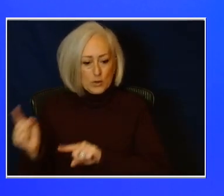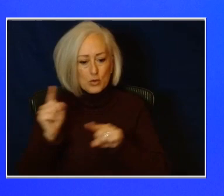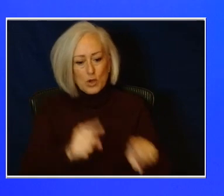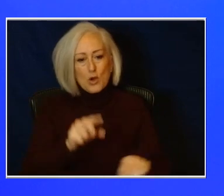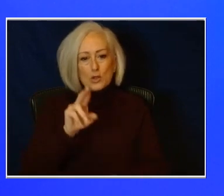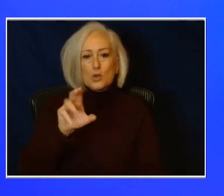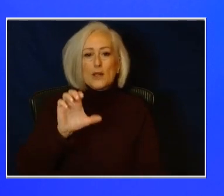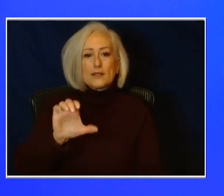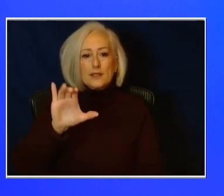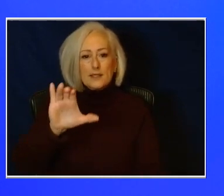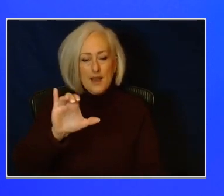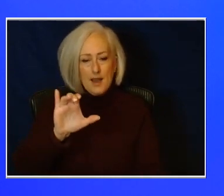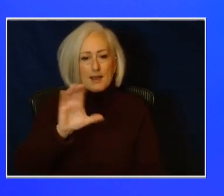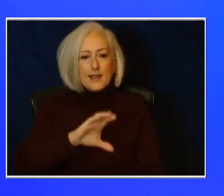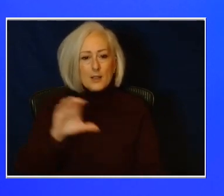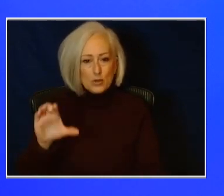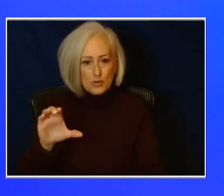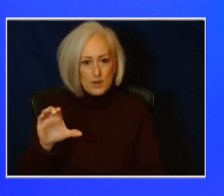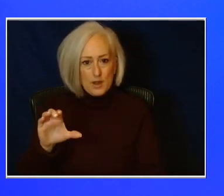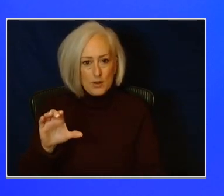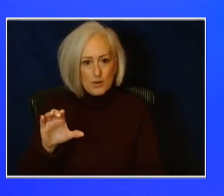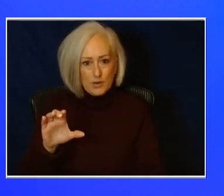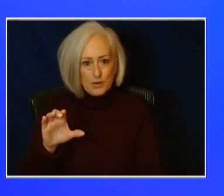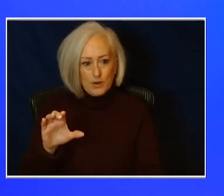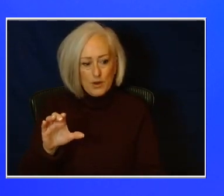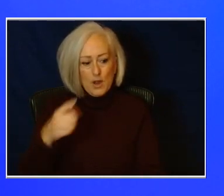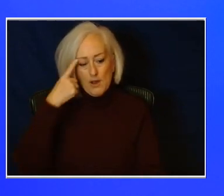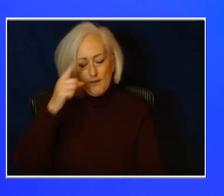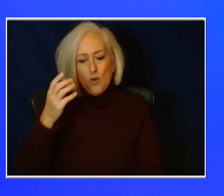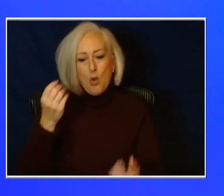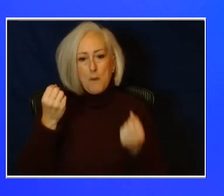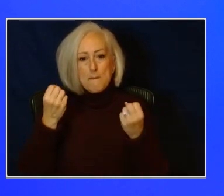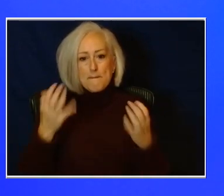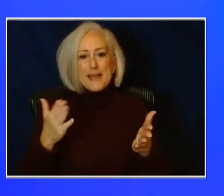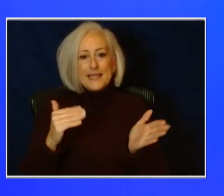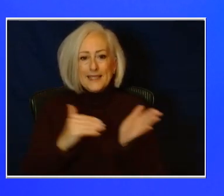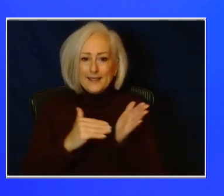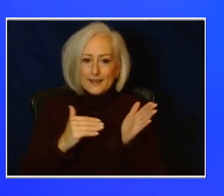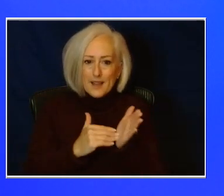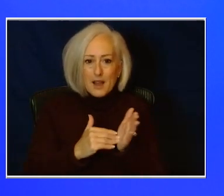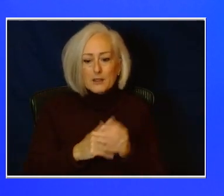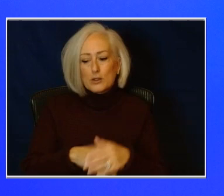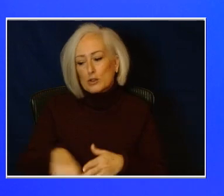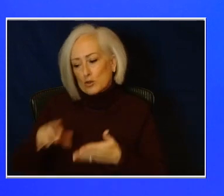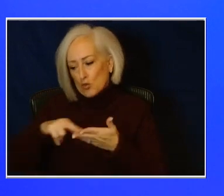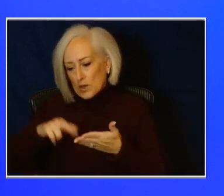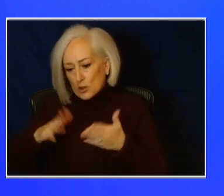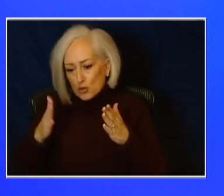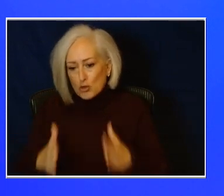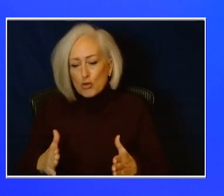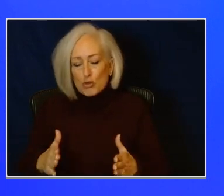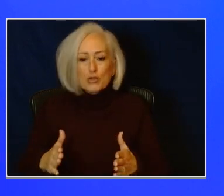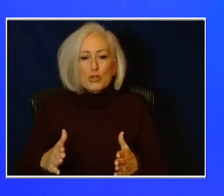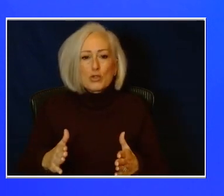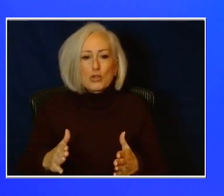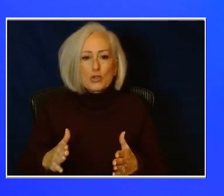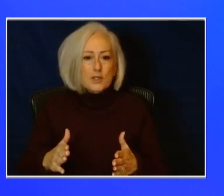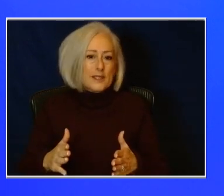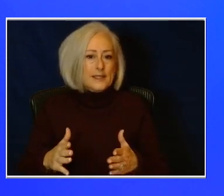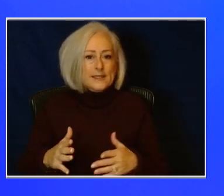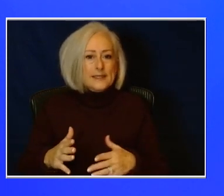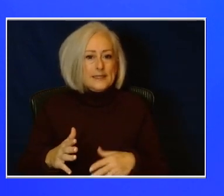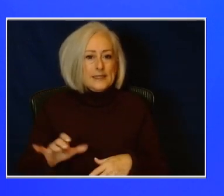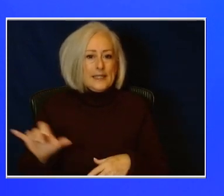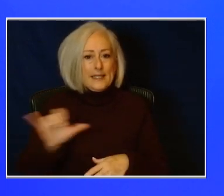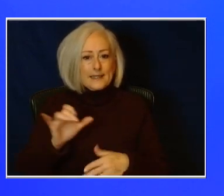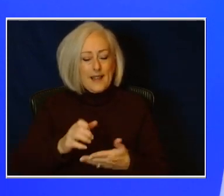center because I think for many clinicians, many researchers, it's almost like a good housekeeping seal